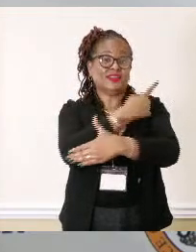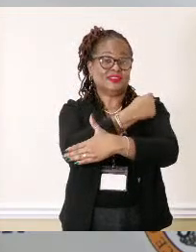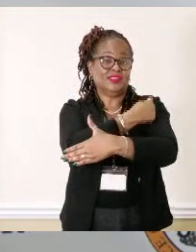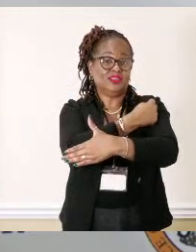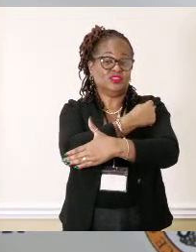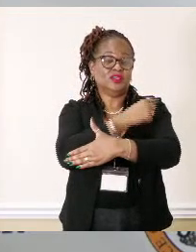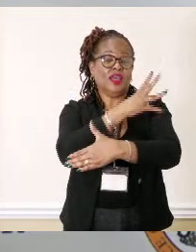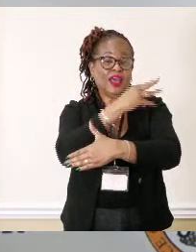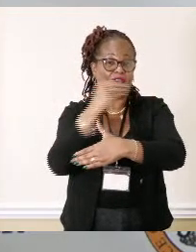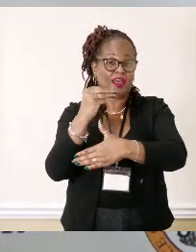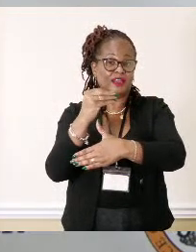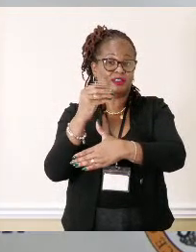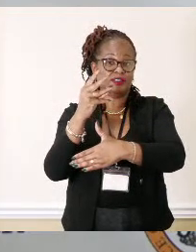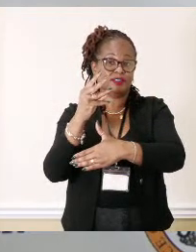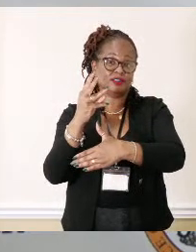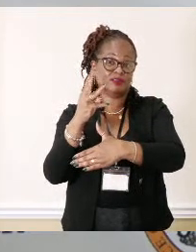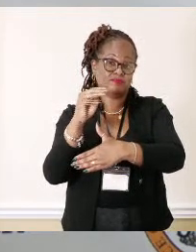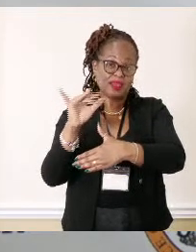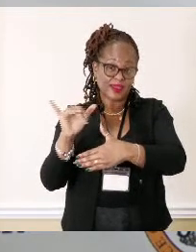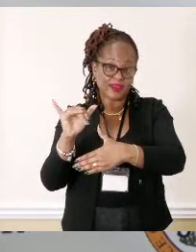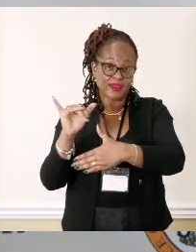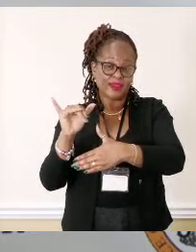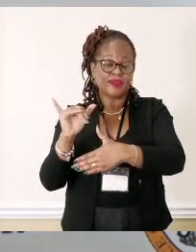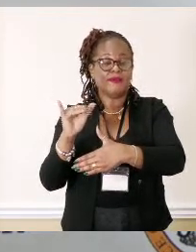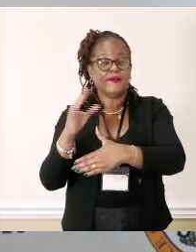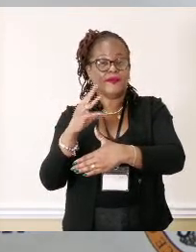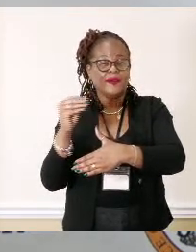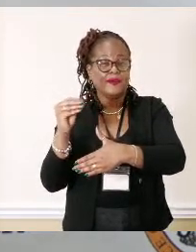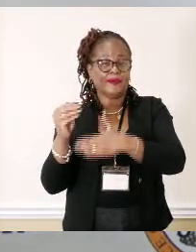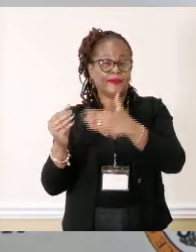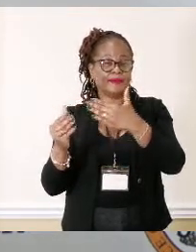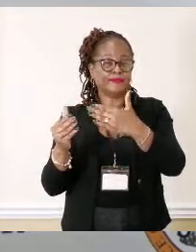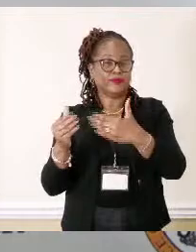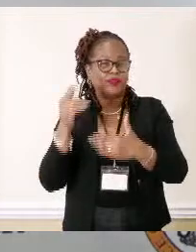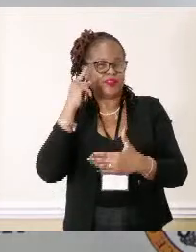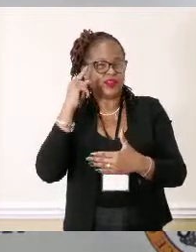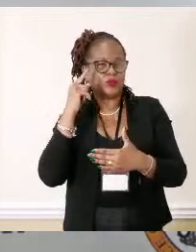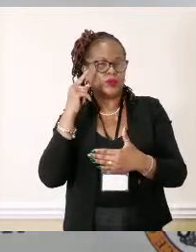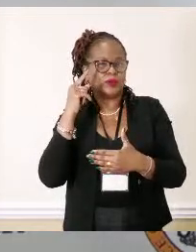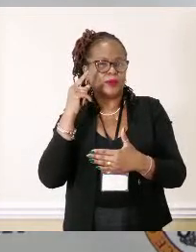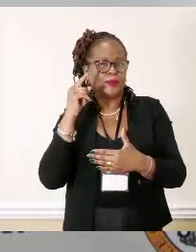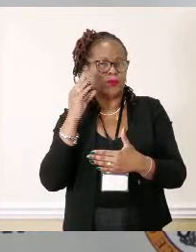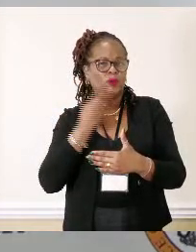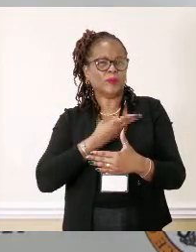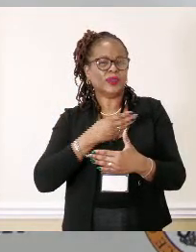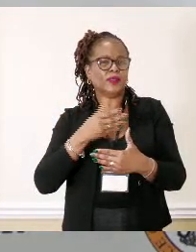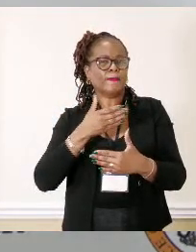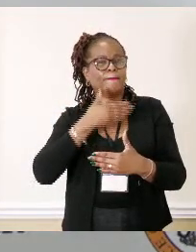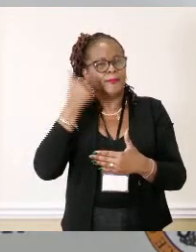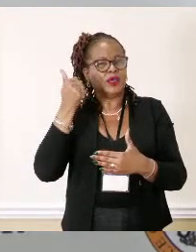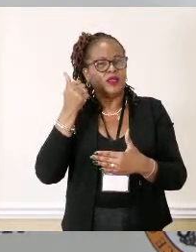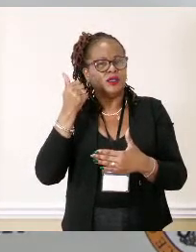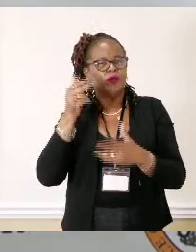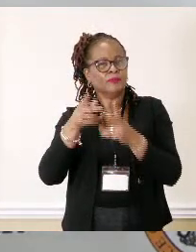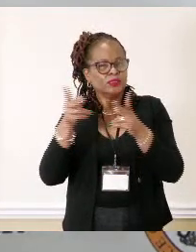and it's May. We think that we would put ourselves in a position to